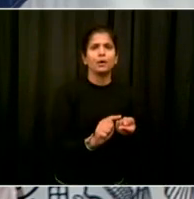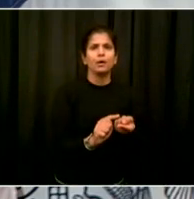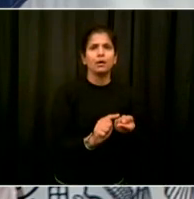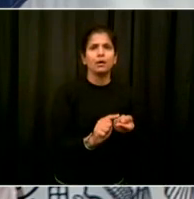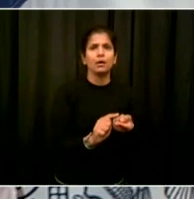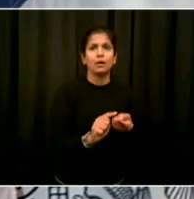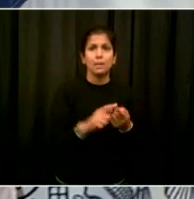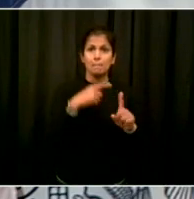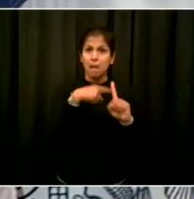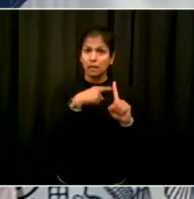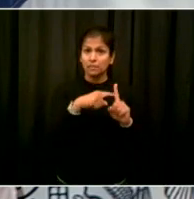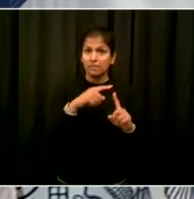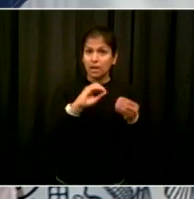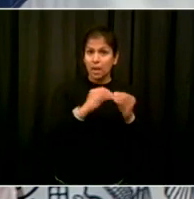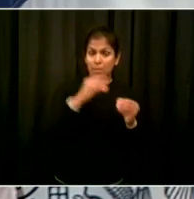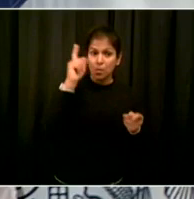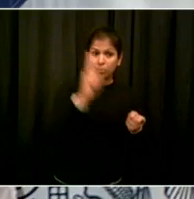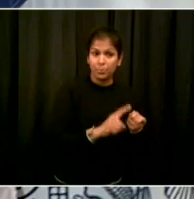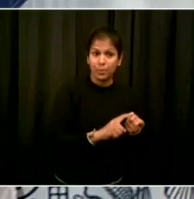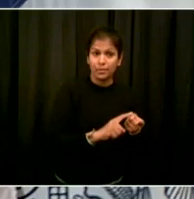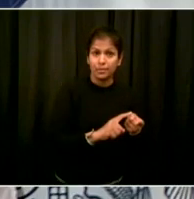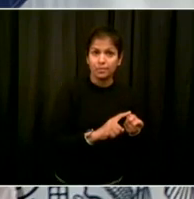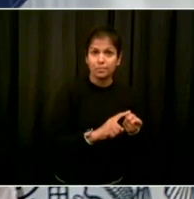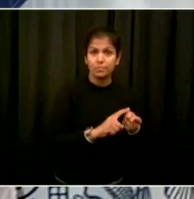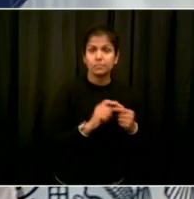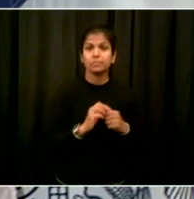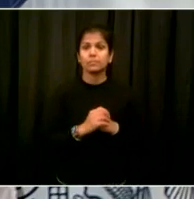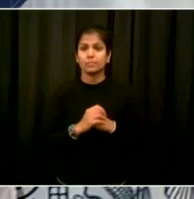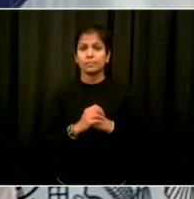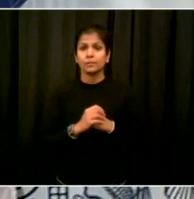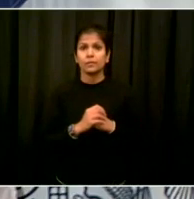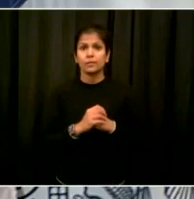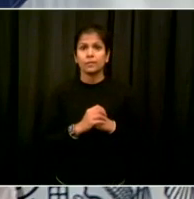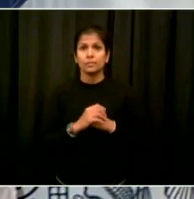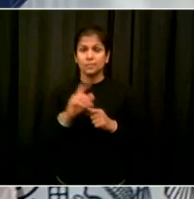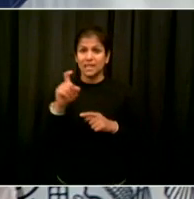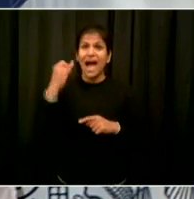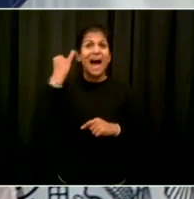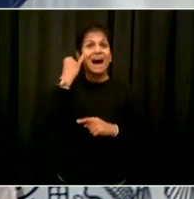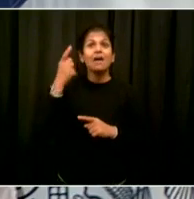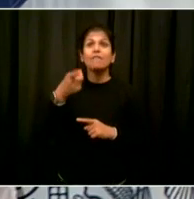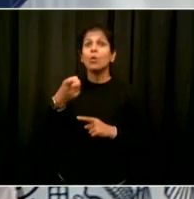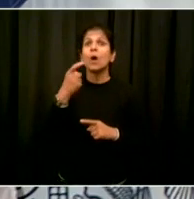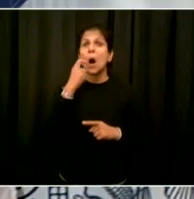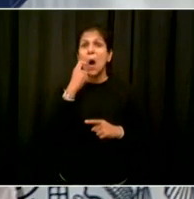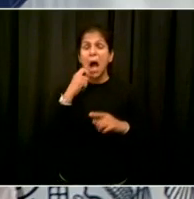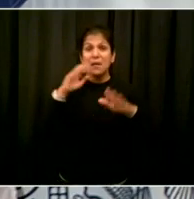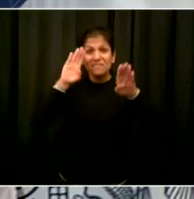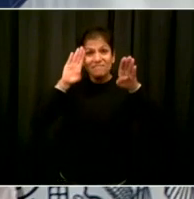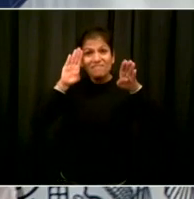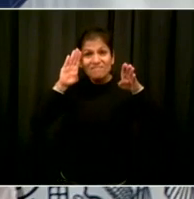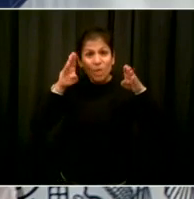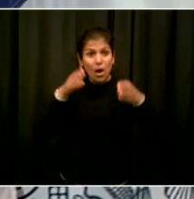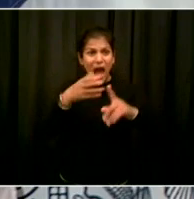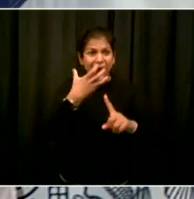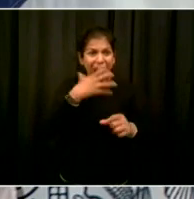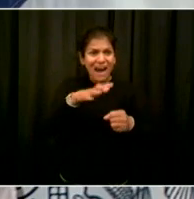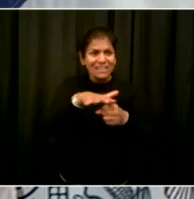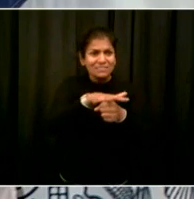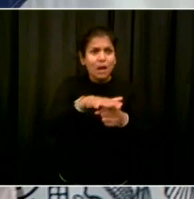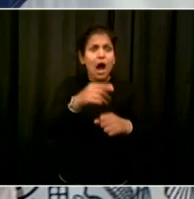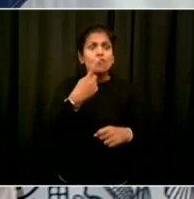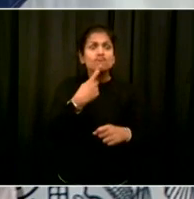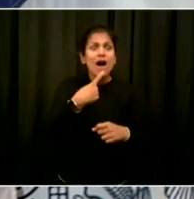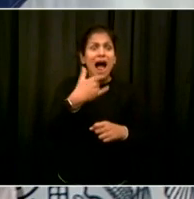a hotspot, you're going to wind up with a greater percentage of people who are testing positive.